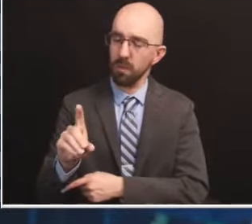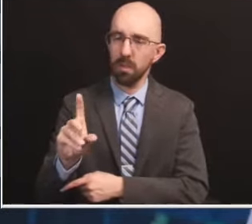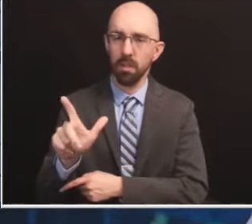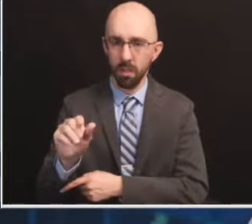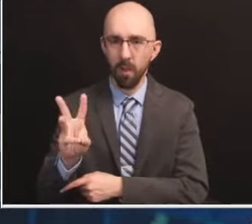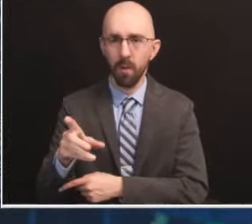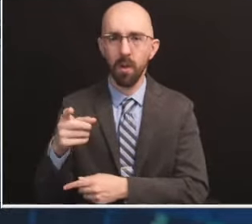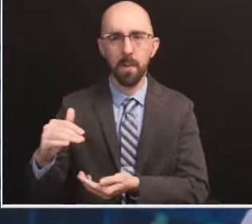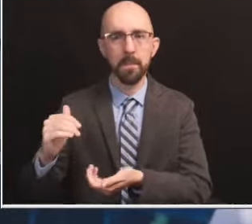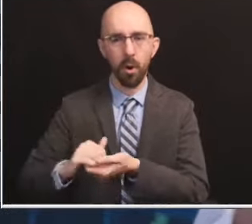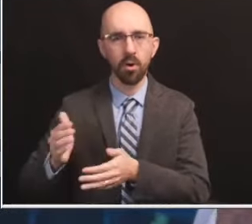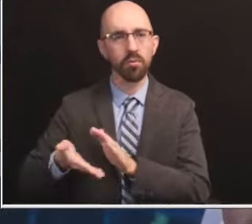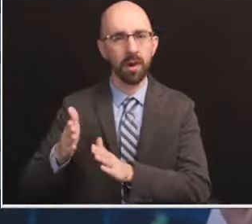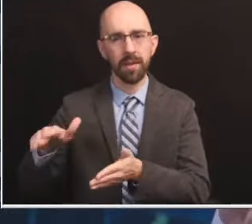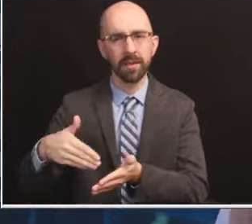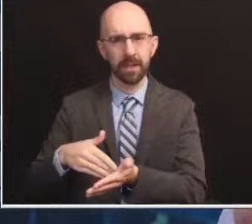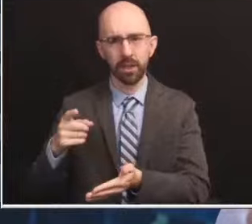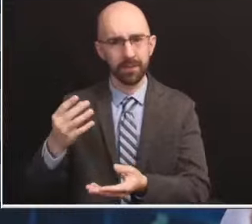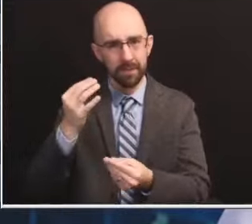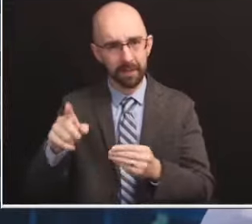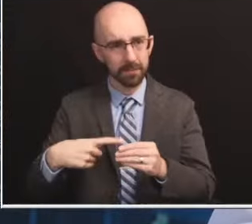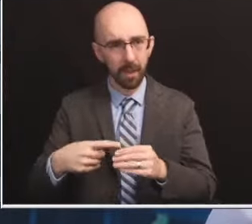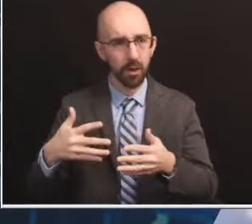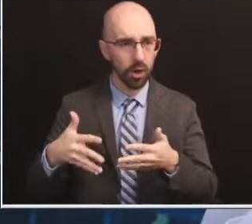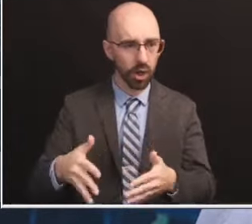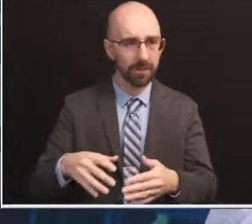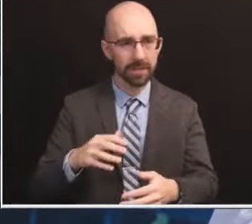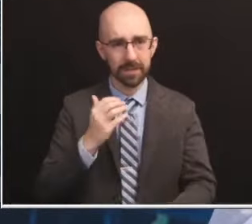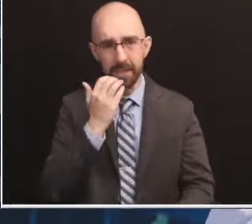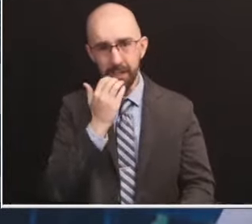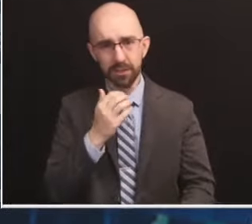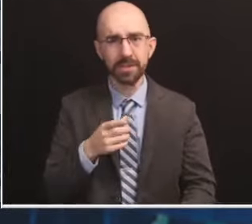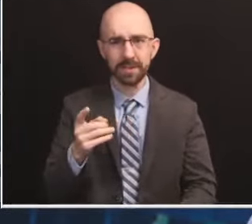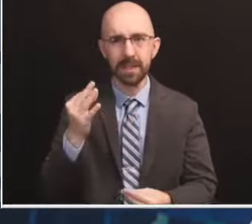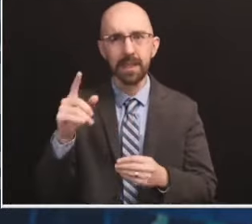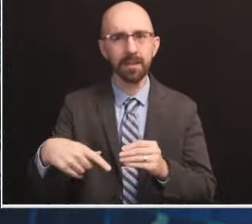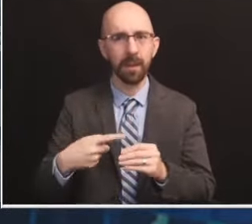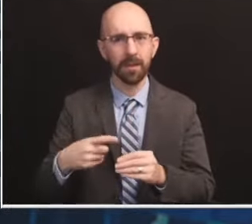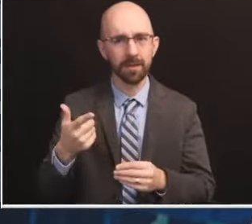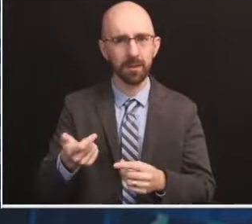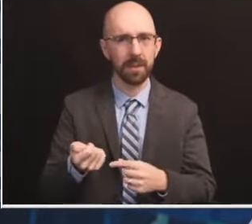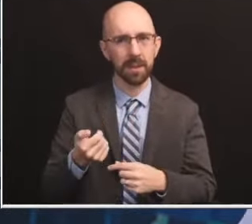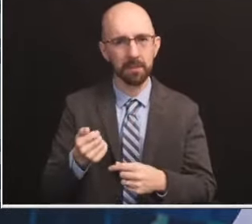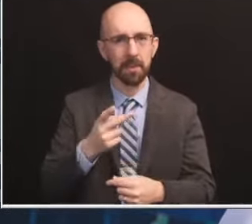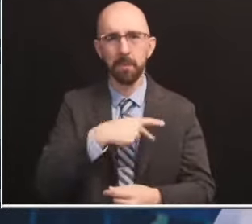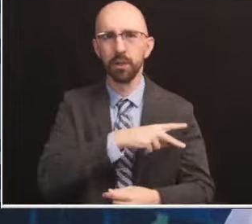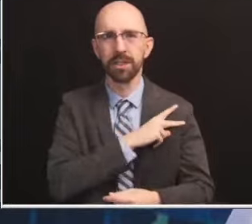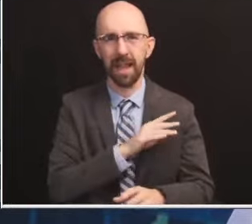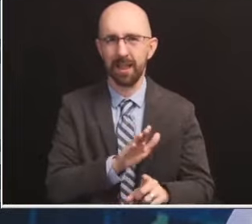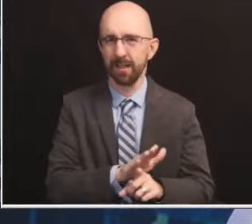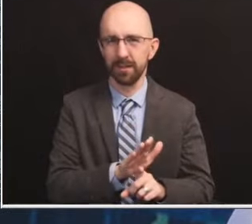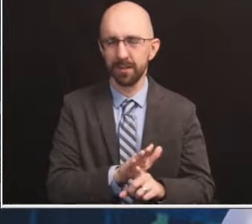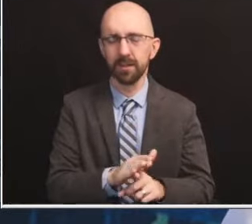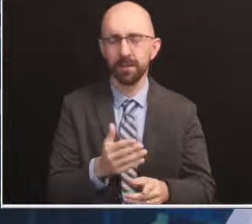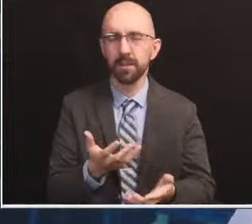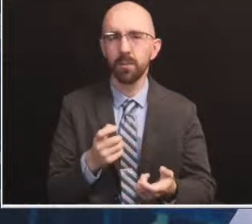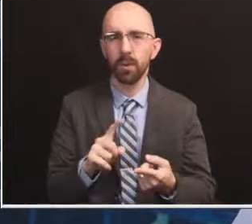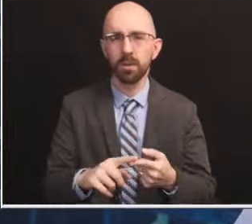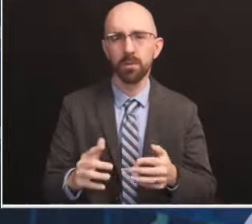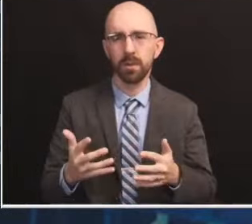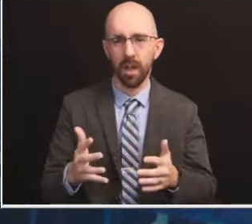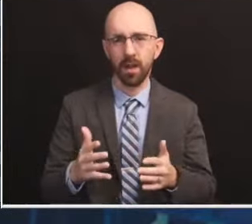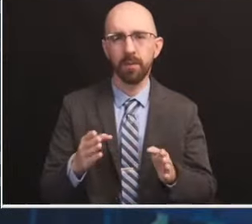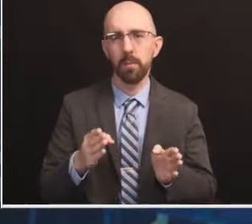even thinks about getting it, he gets nervous and anxious. Right. And so it comes down to a little bit your personality, but you want to kind of be